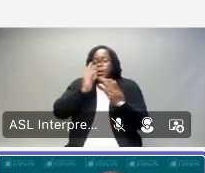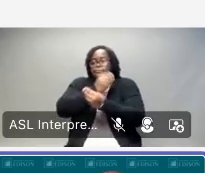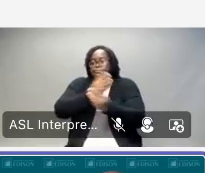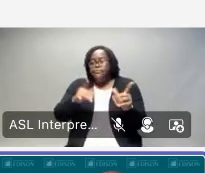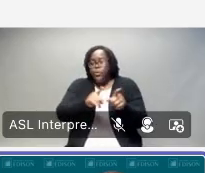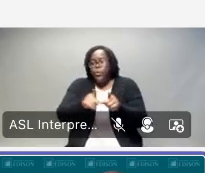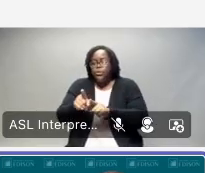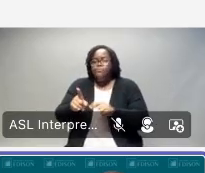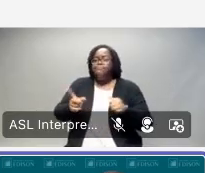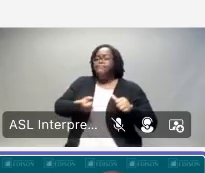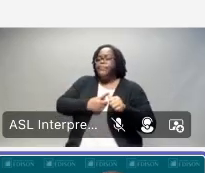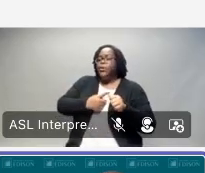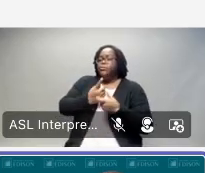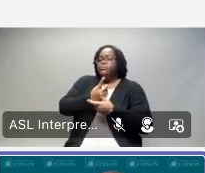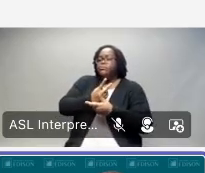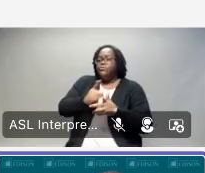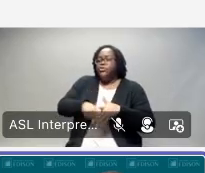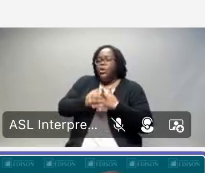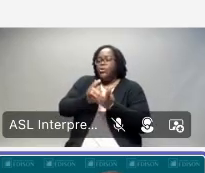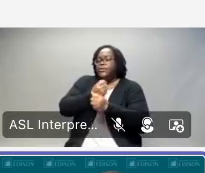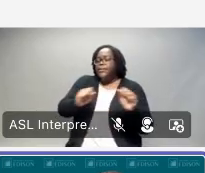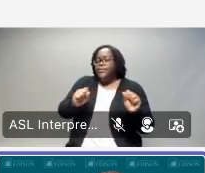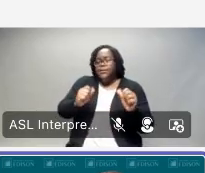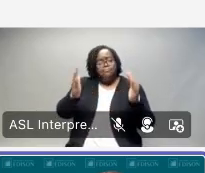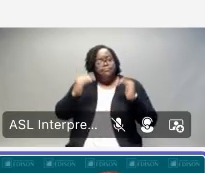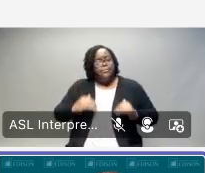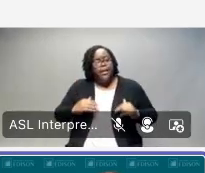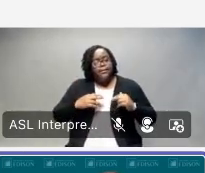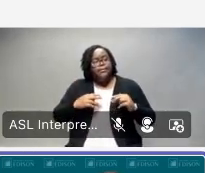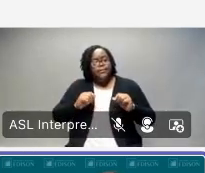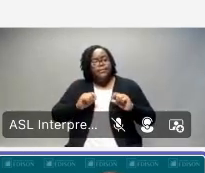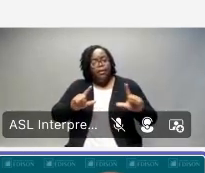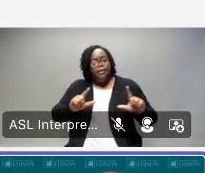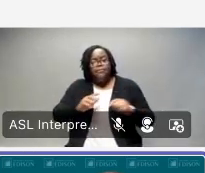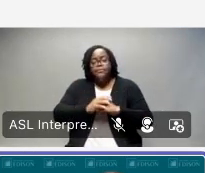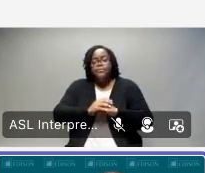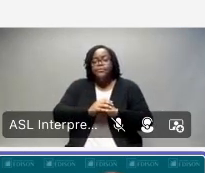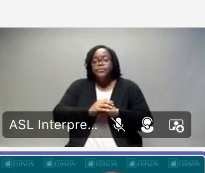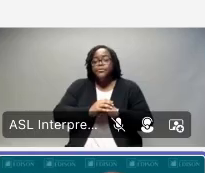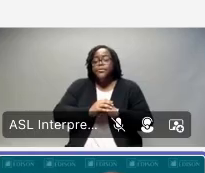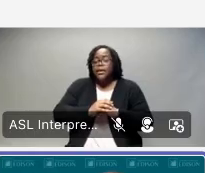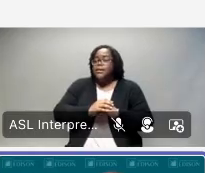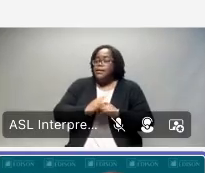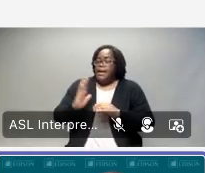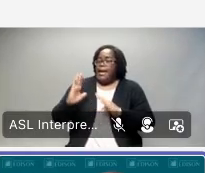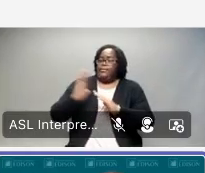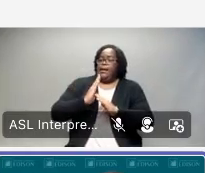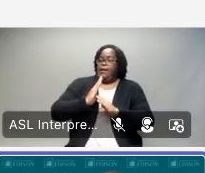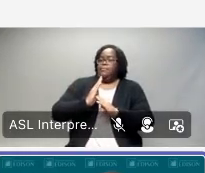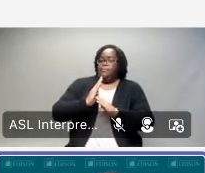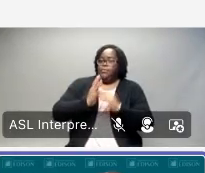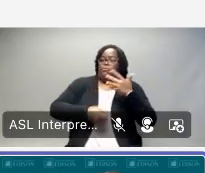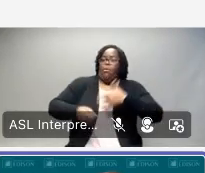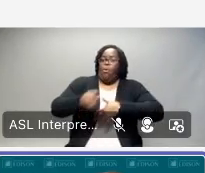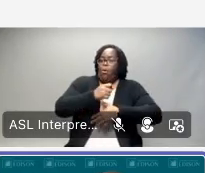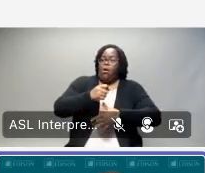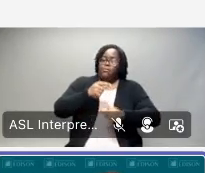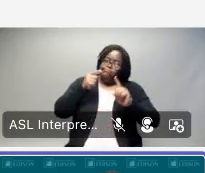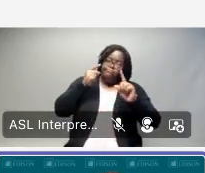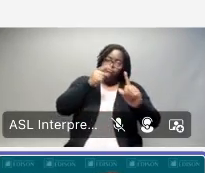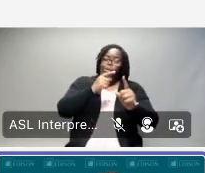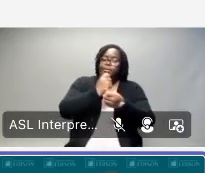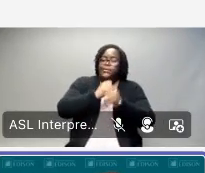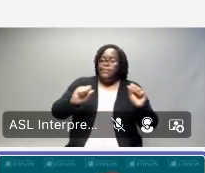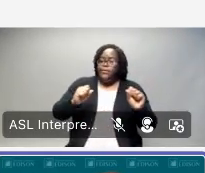with safety. We can go to the next slide. Safety is Edison's #1 priority, so we start every meeting with a